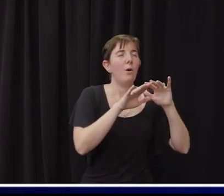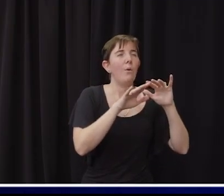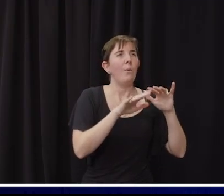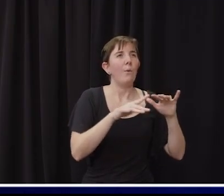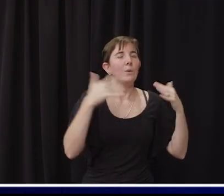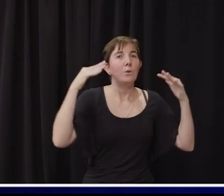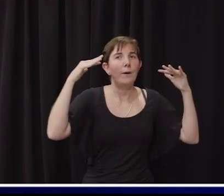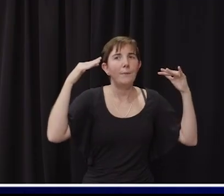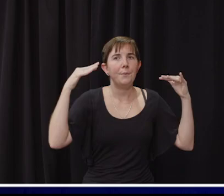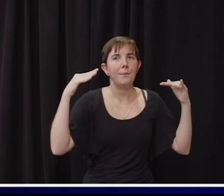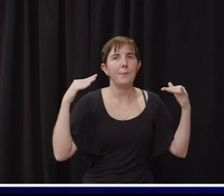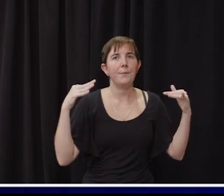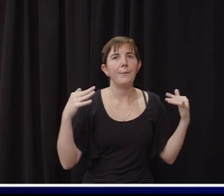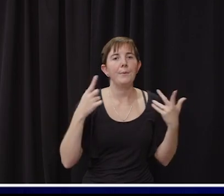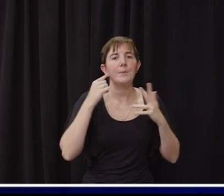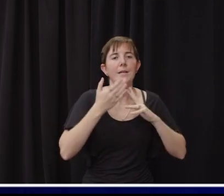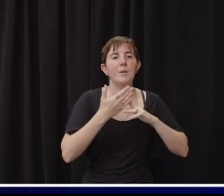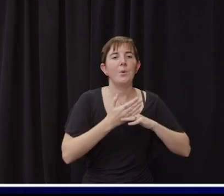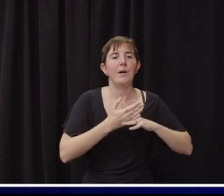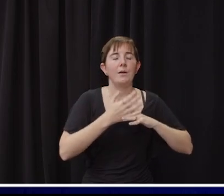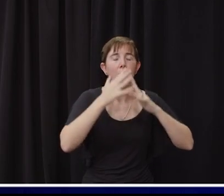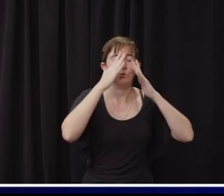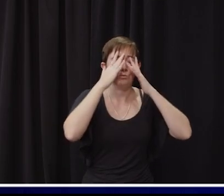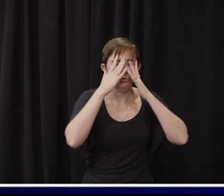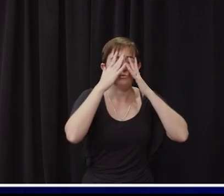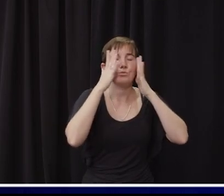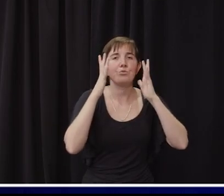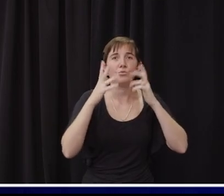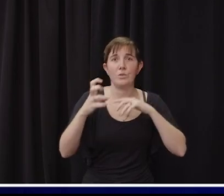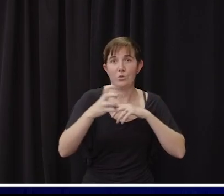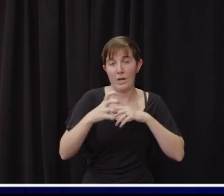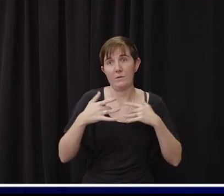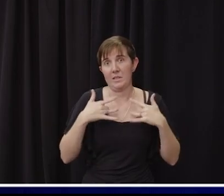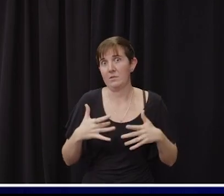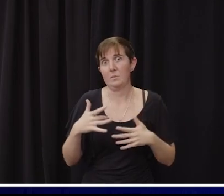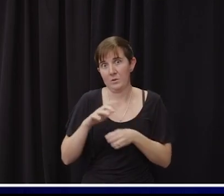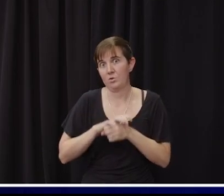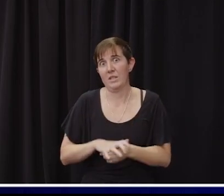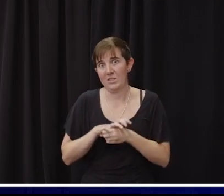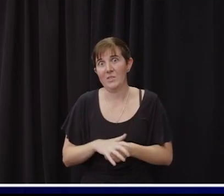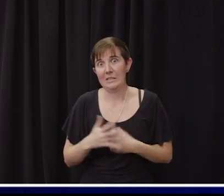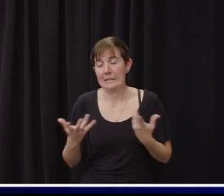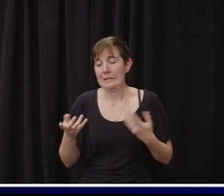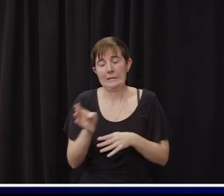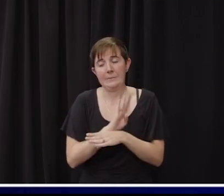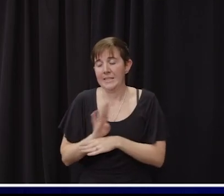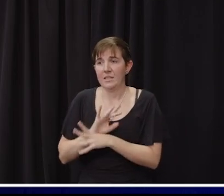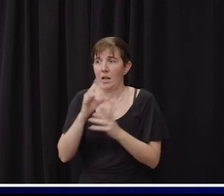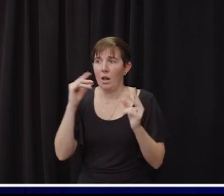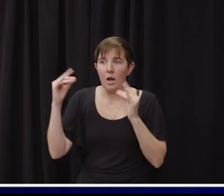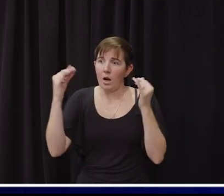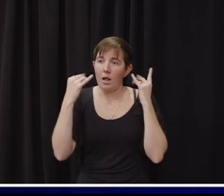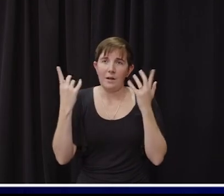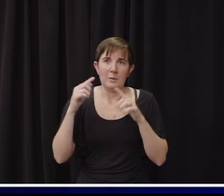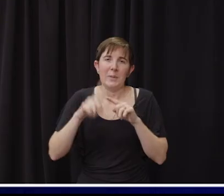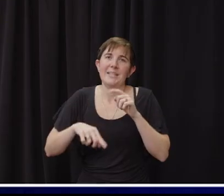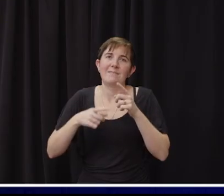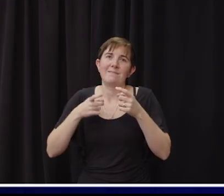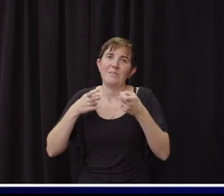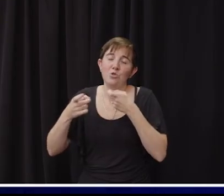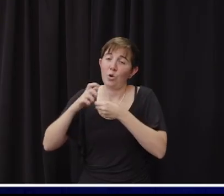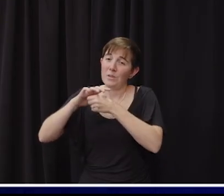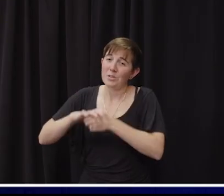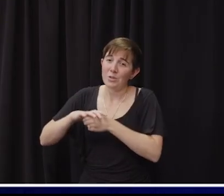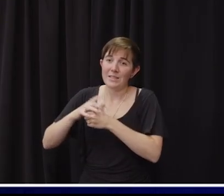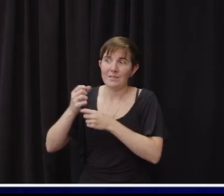out and you can just take a break. Travel is very stressful. We're not going to be able to do much about the stress at the